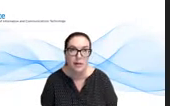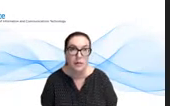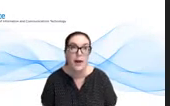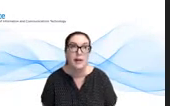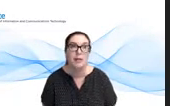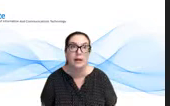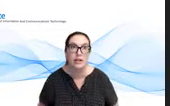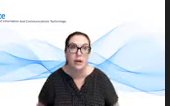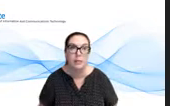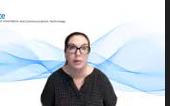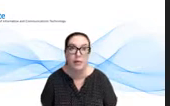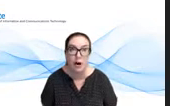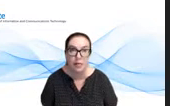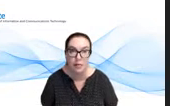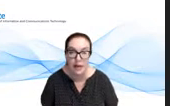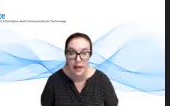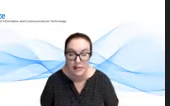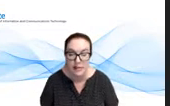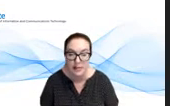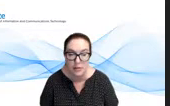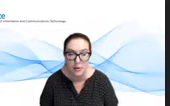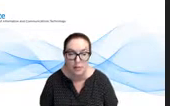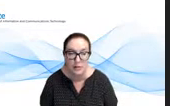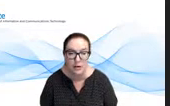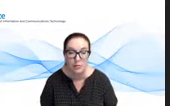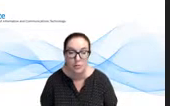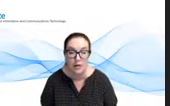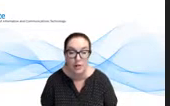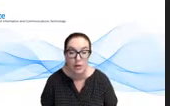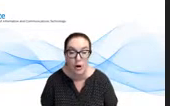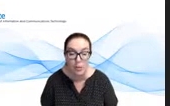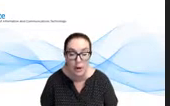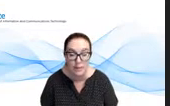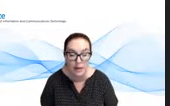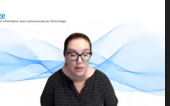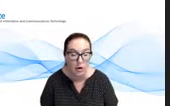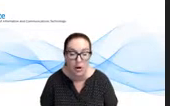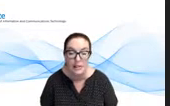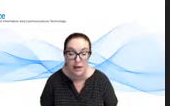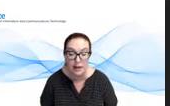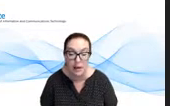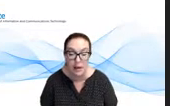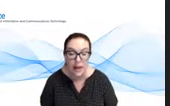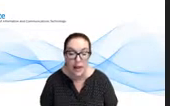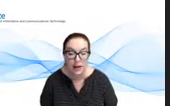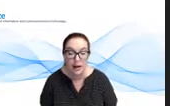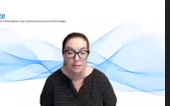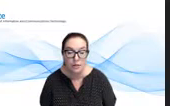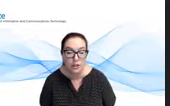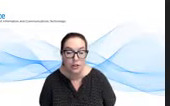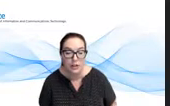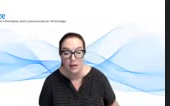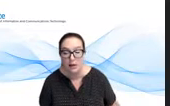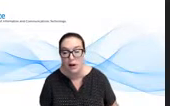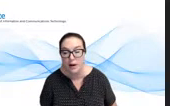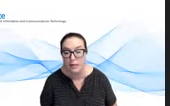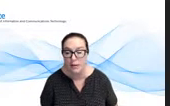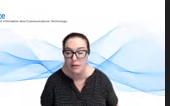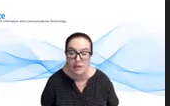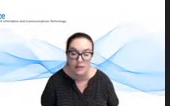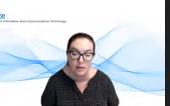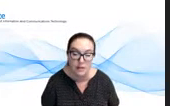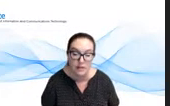have quite a large number of authoring entities and departments that are building their own websites all the time. And unfortunately,